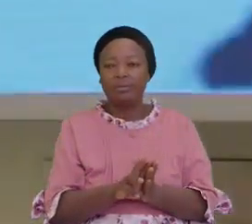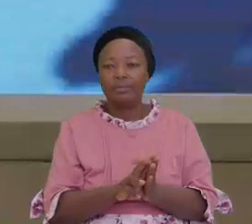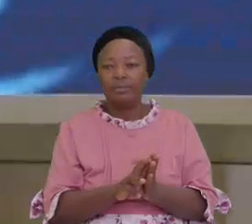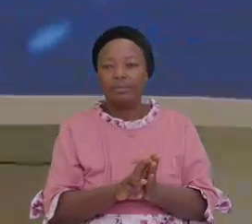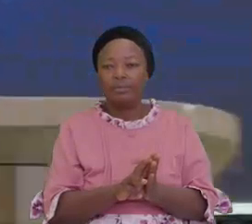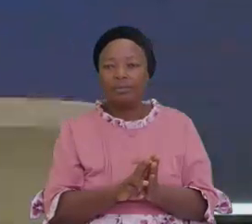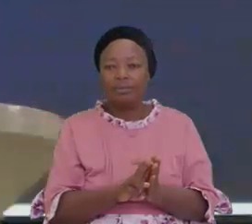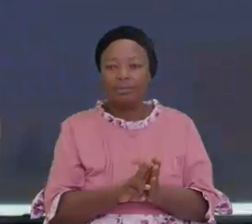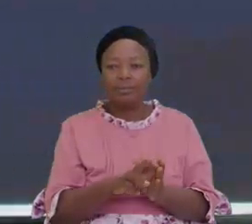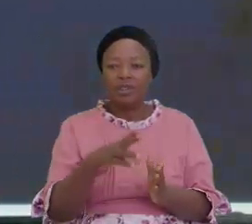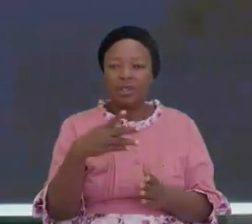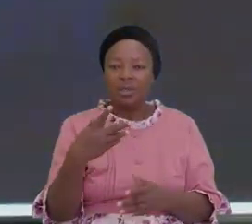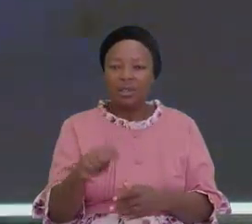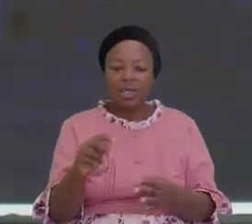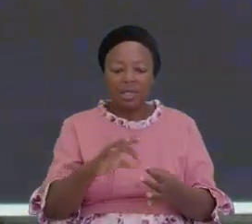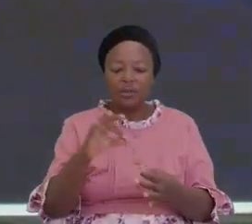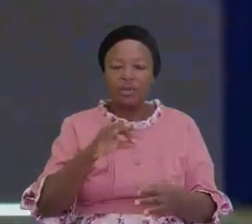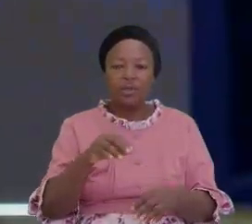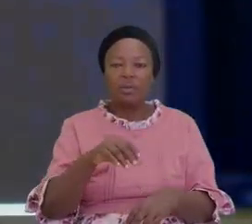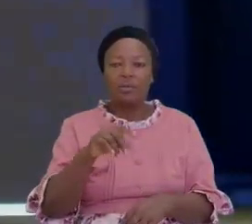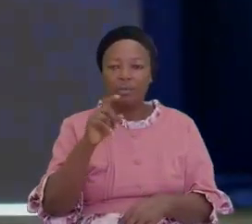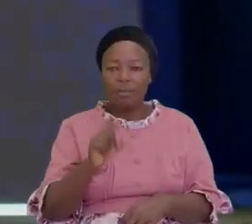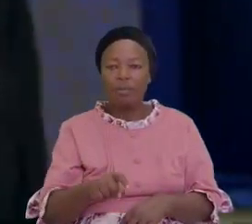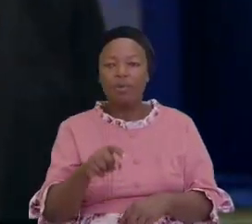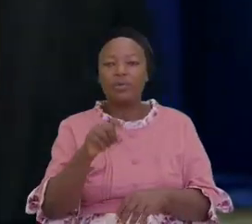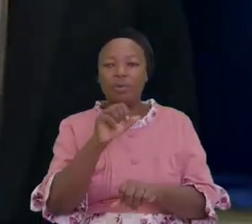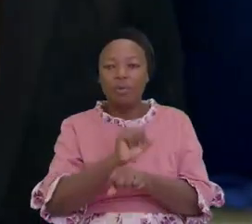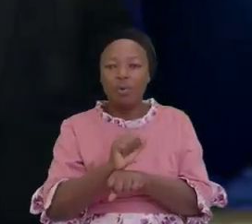The Spirit must work with him.